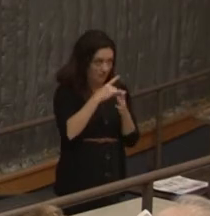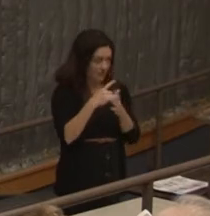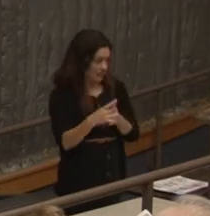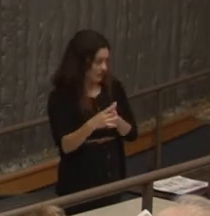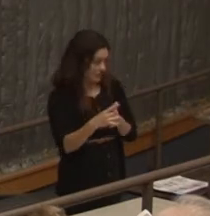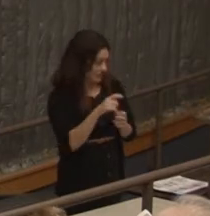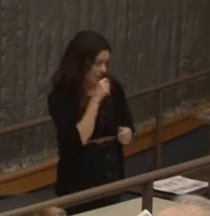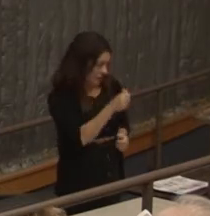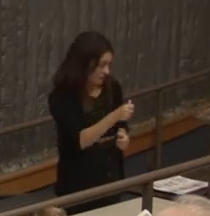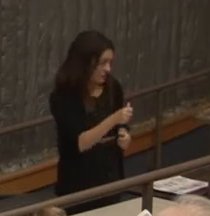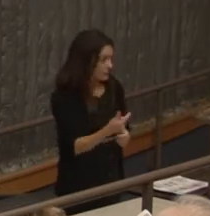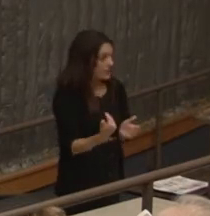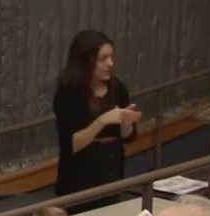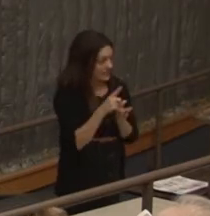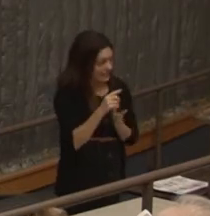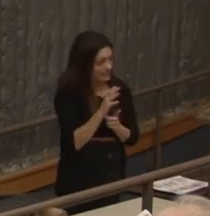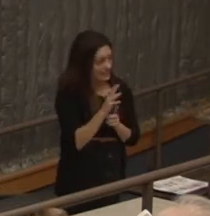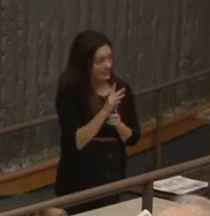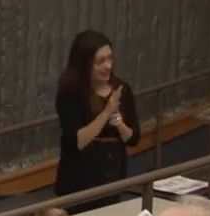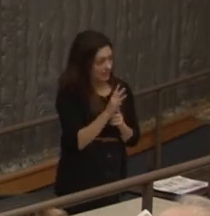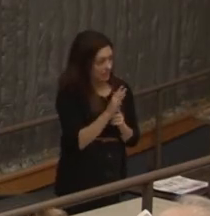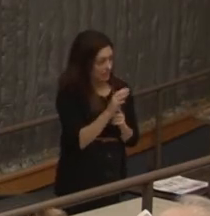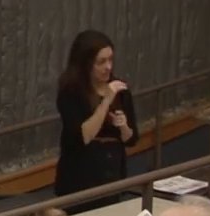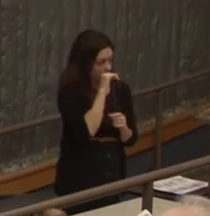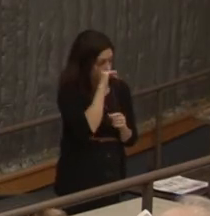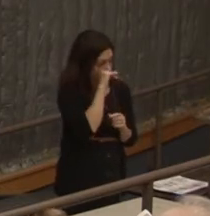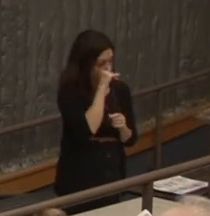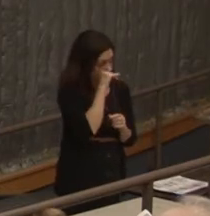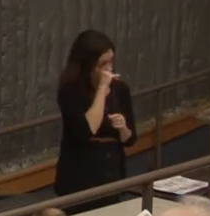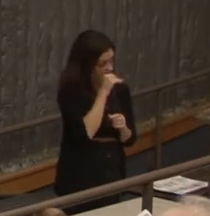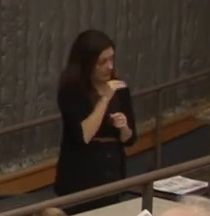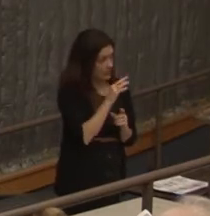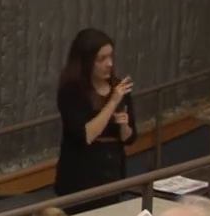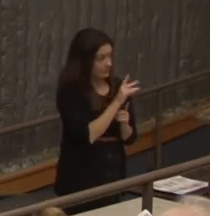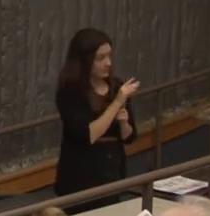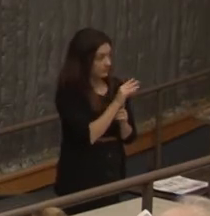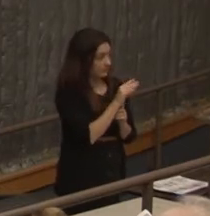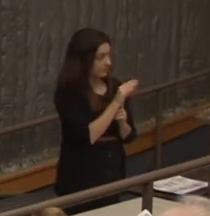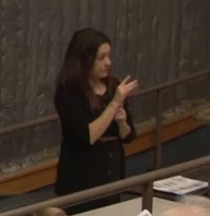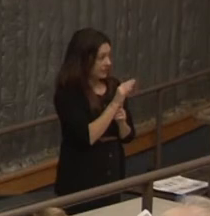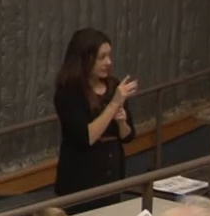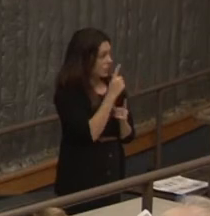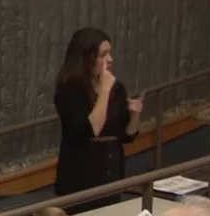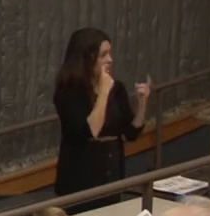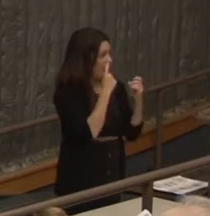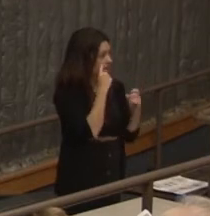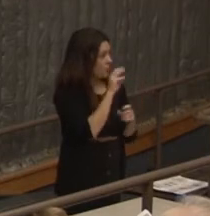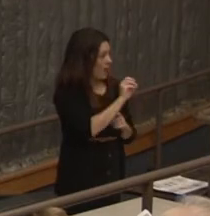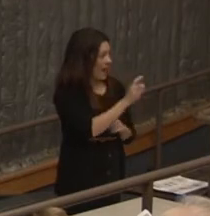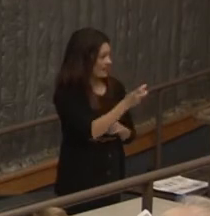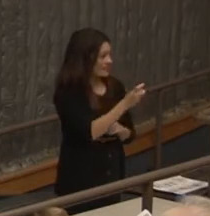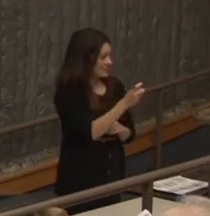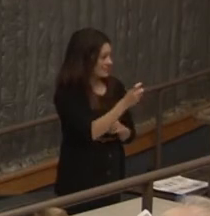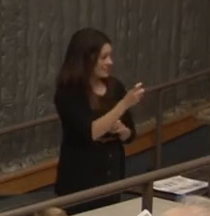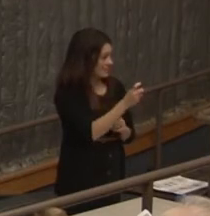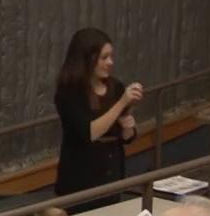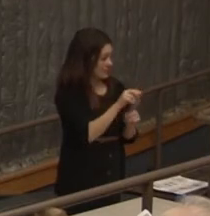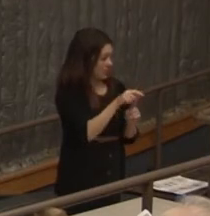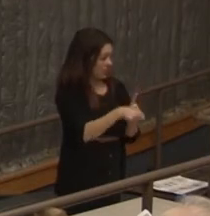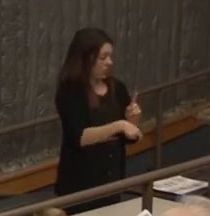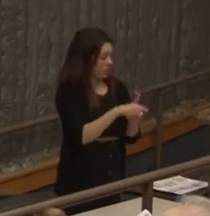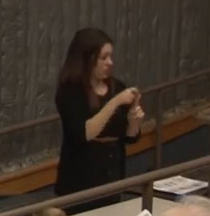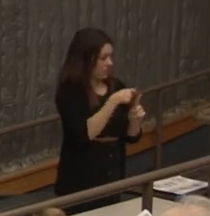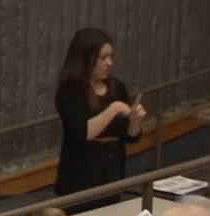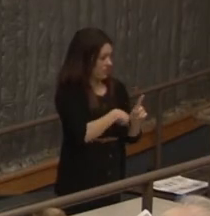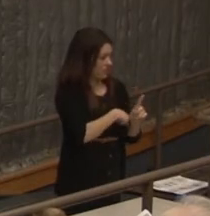he has a candle. Weeping tears of wax, I sometimes like to think, that are dripping down. It's not real wax. Again, it turns